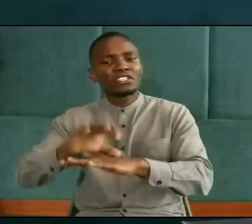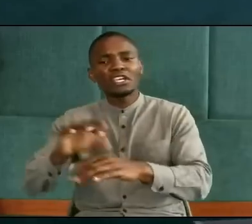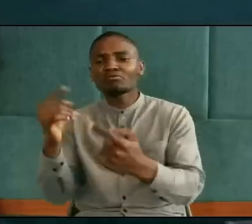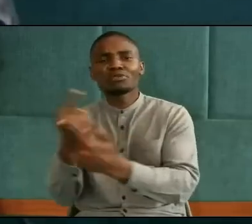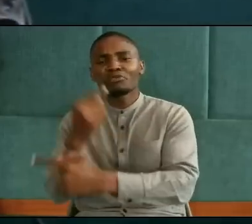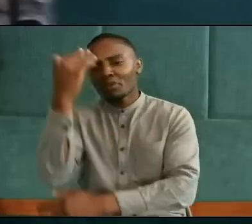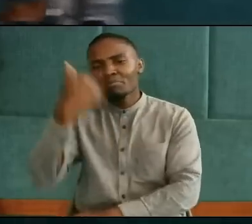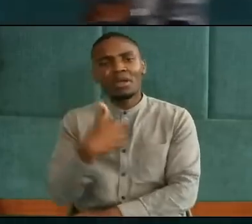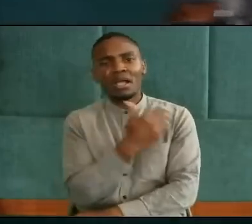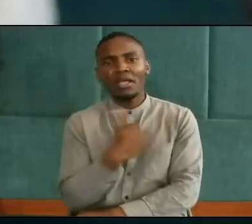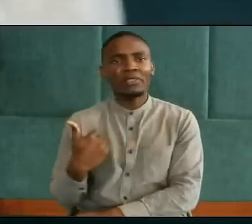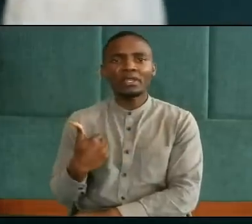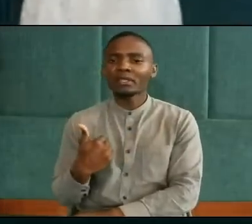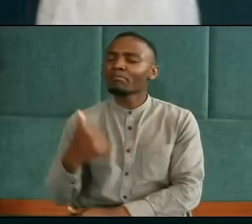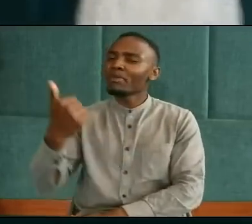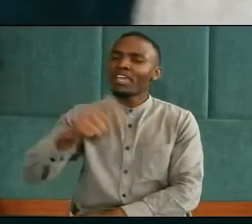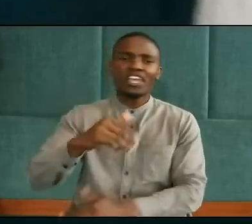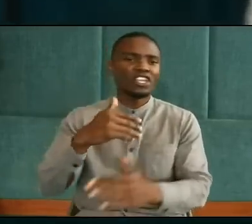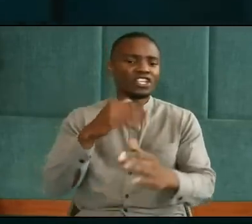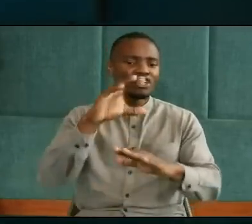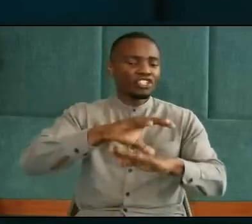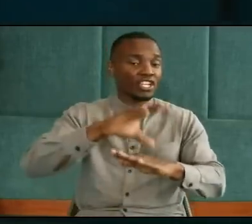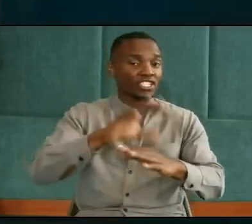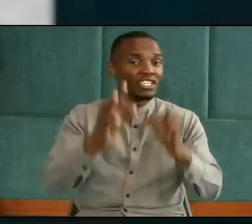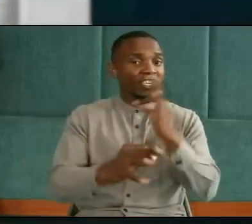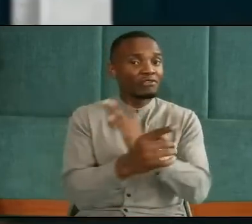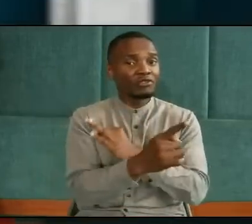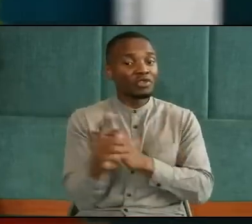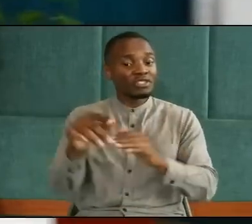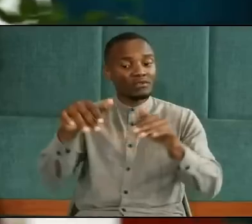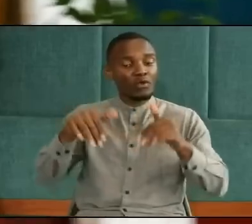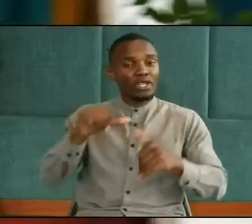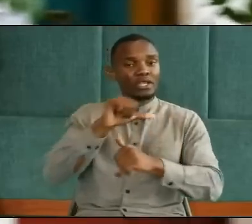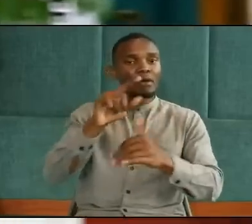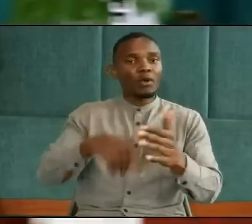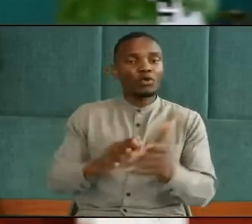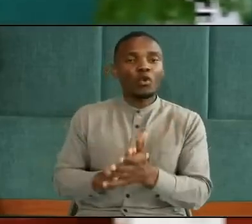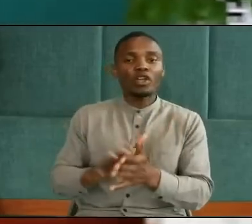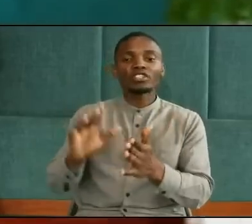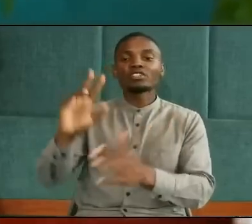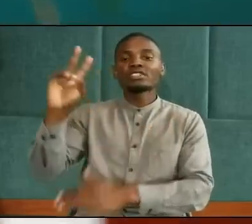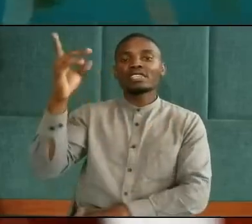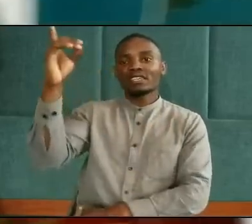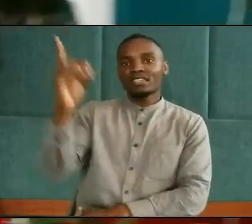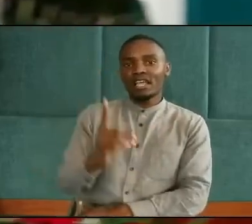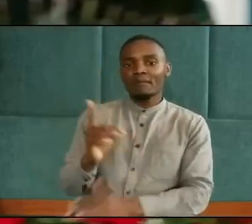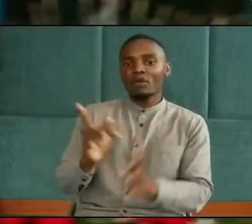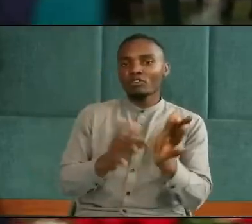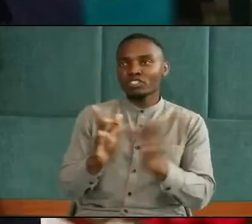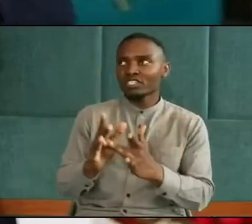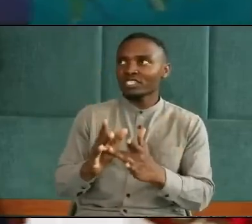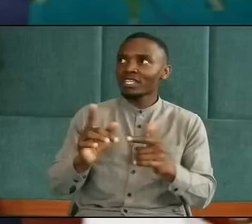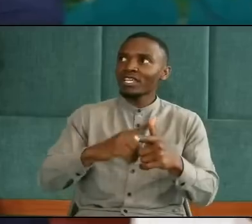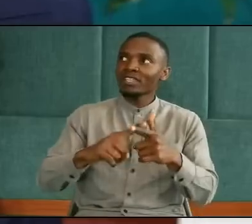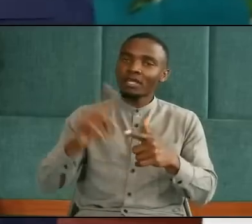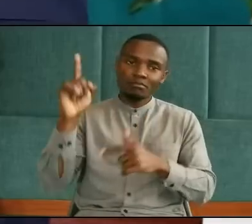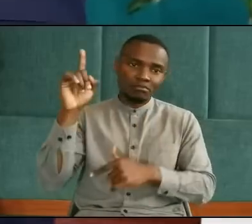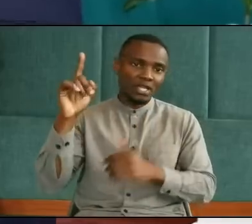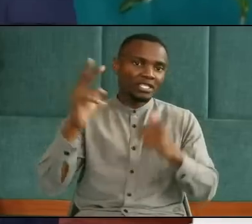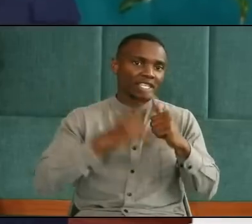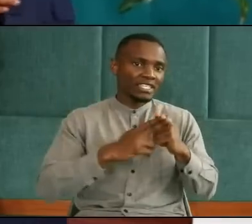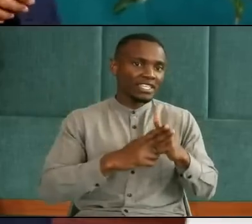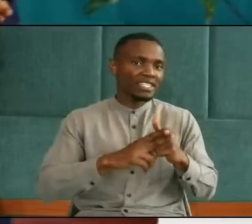or a Catholic or Roman, whichever church you go, if you are waiting on the second coming of Christ, seven seals, very